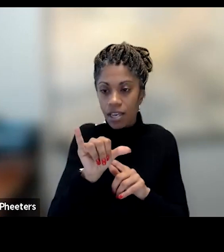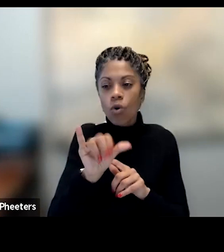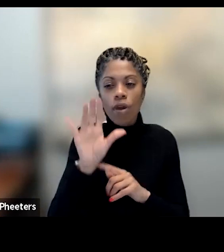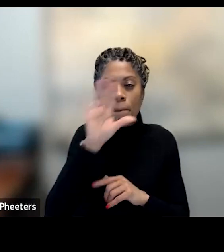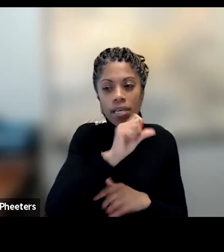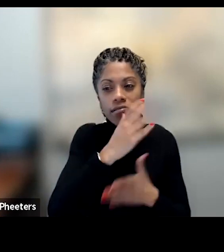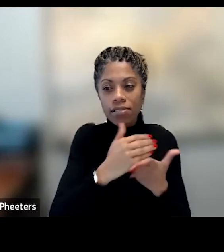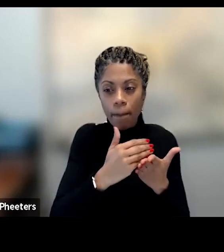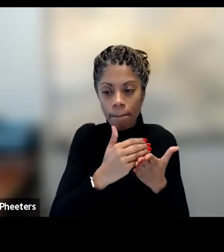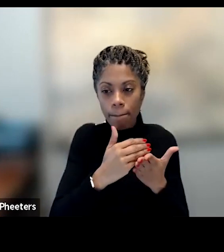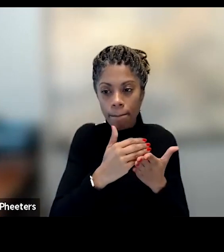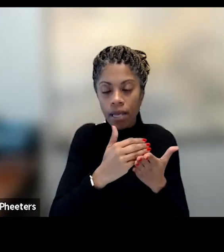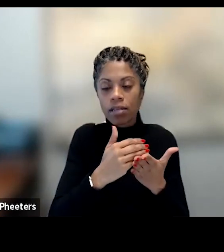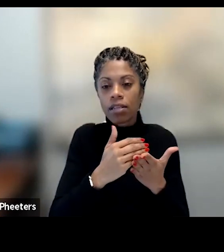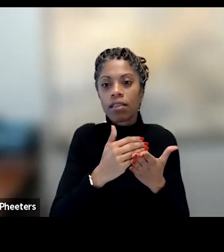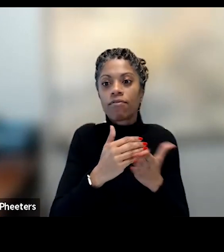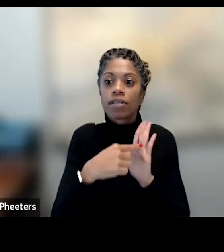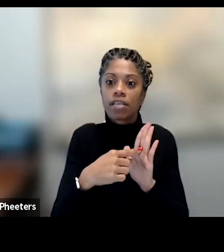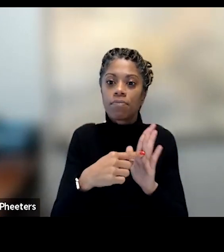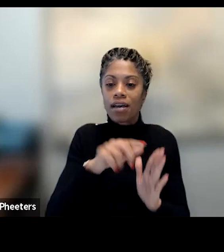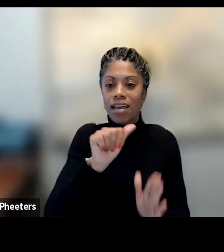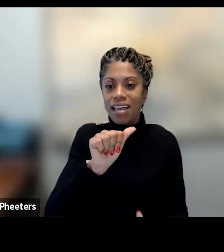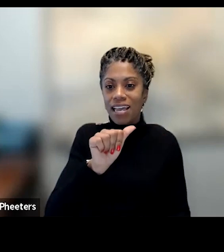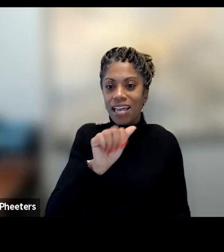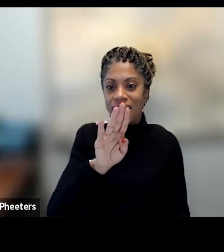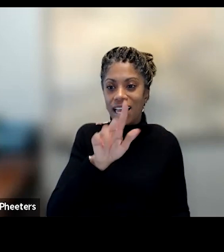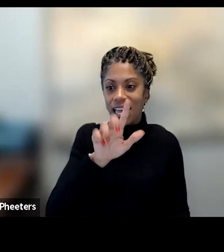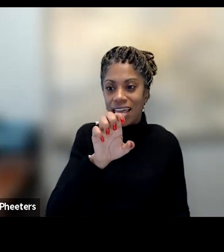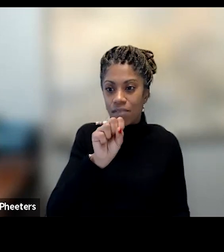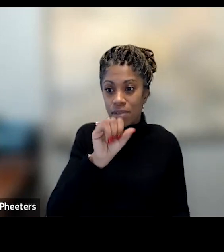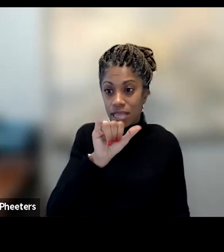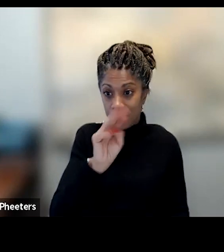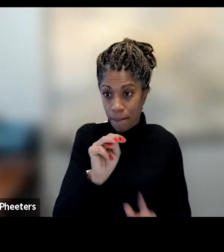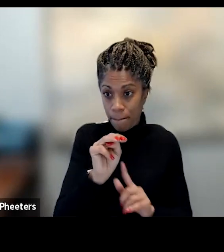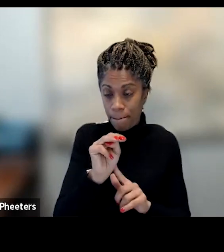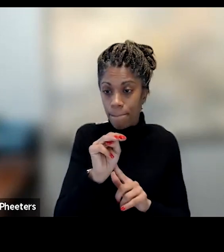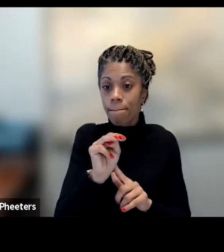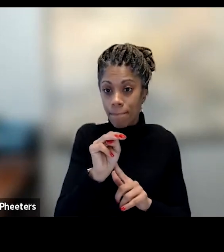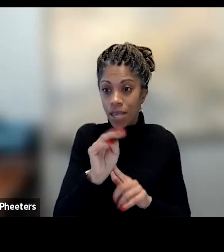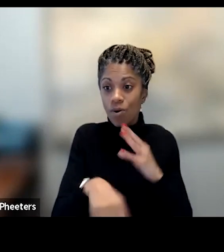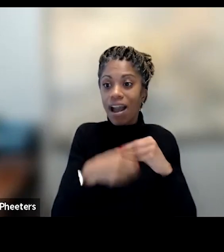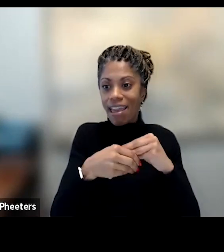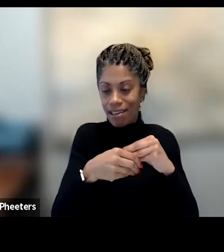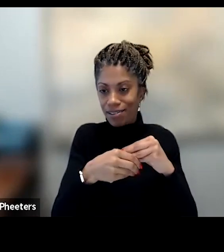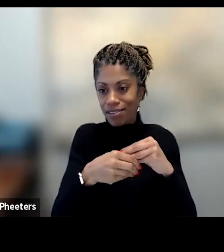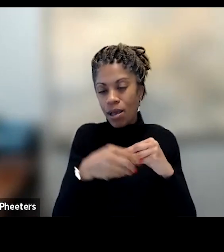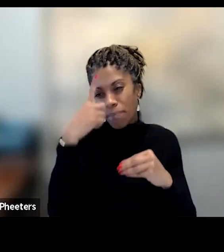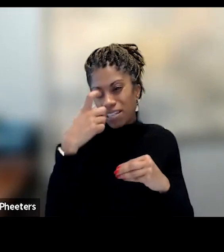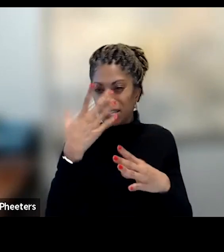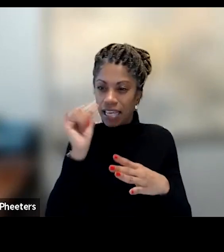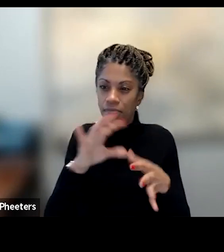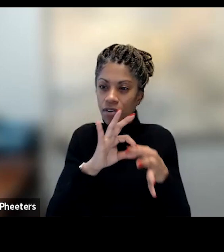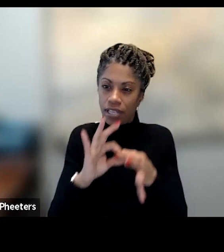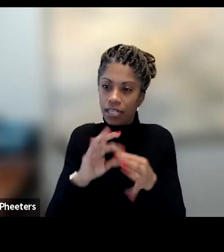that the disability community often gets left out of these dialogues around equity. So ableism is going to be added to the glossary, and